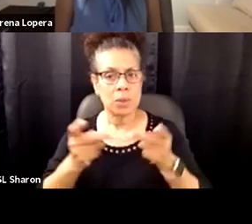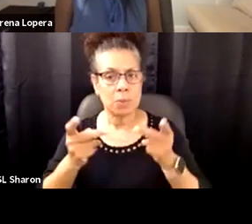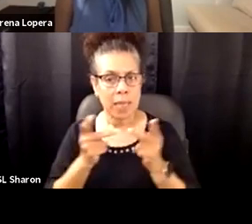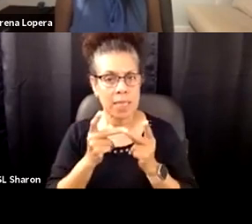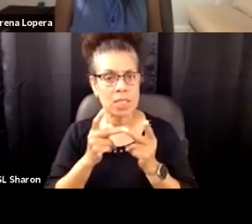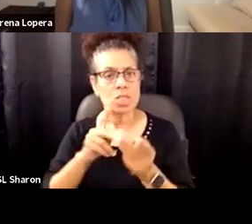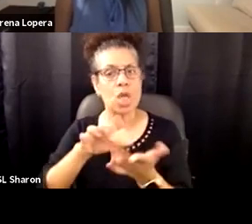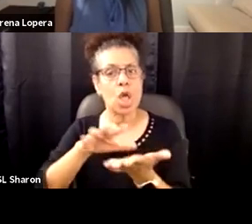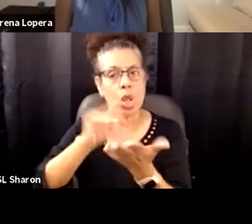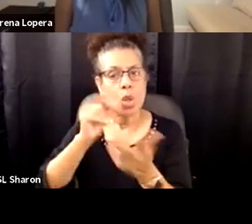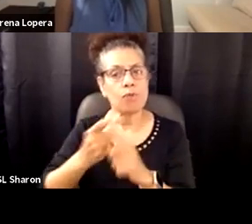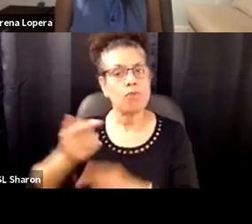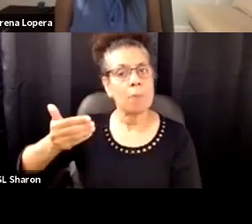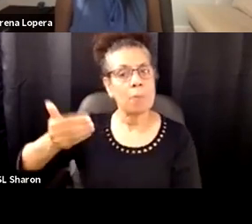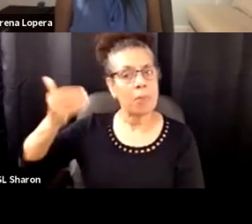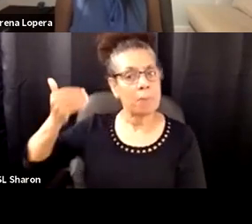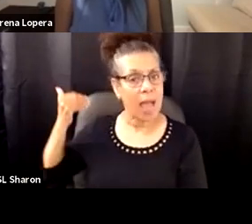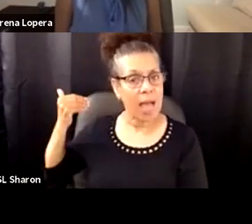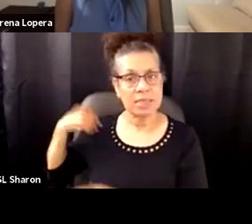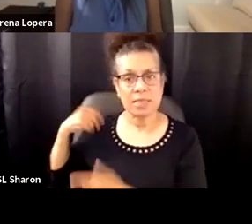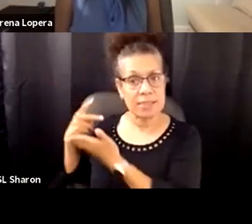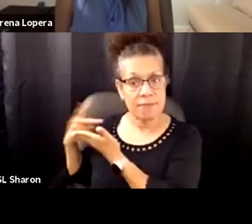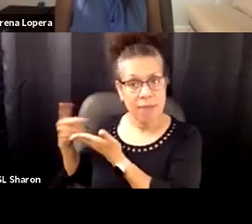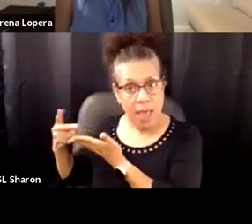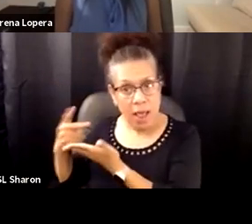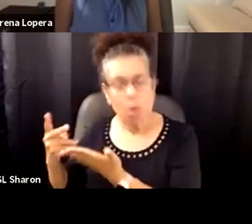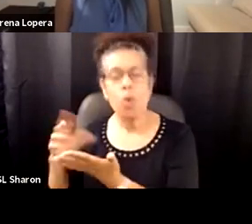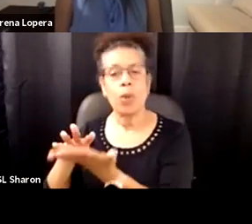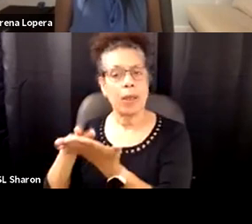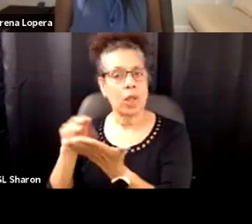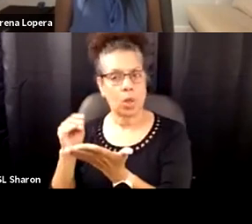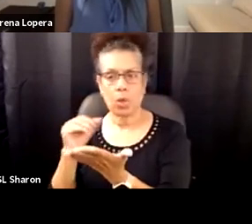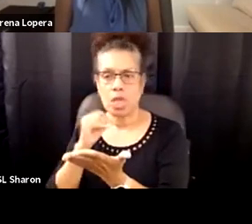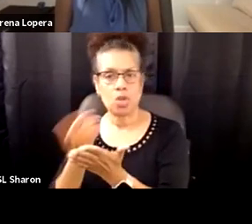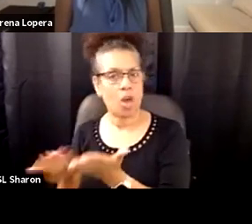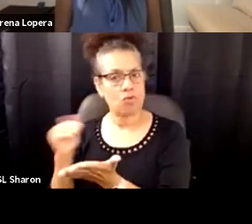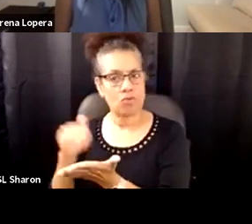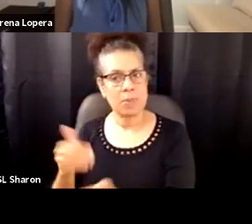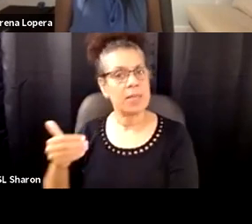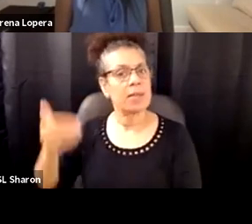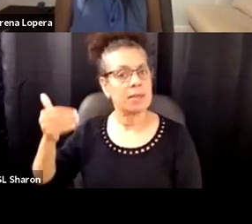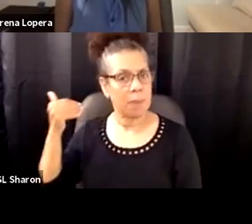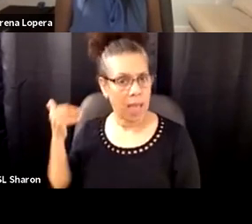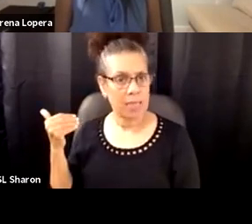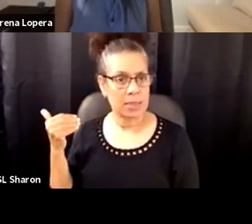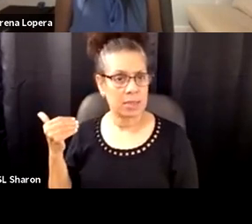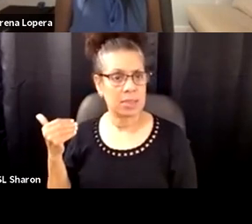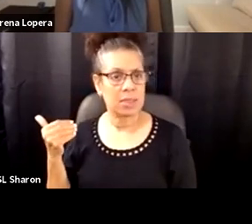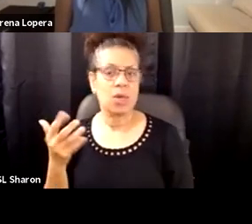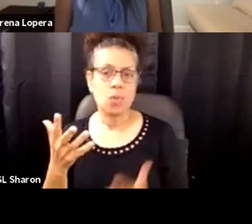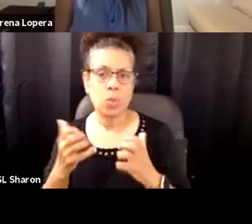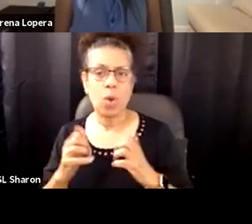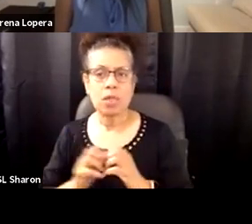past experiences of what you know clearly hasn't worked um and uh and then implement those policies that uh that you know that build a